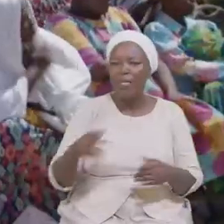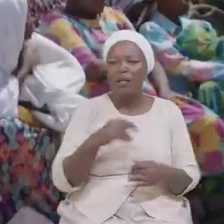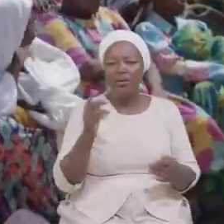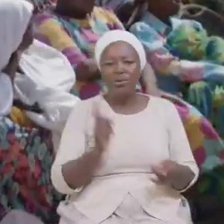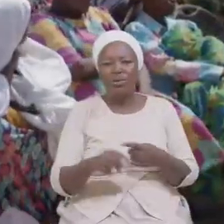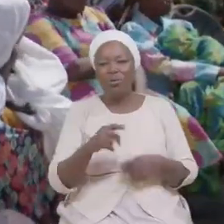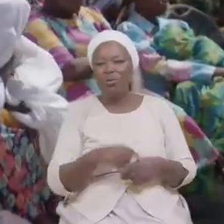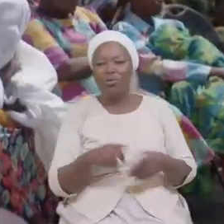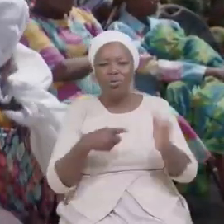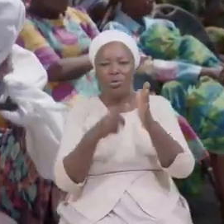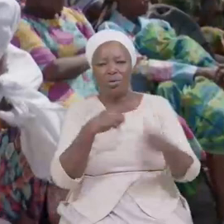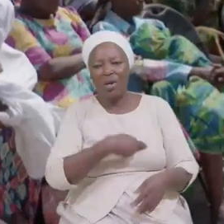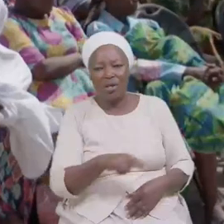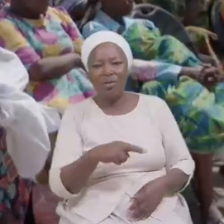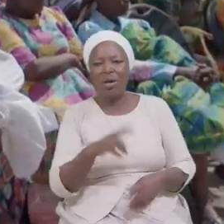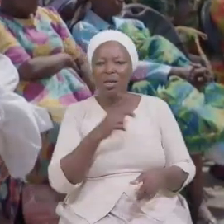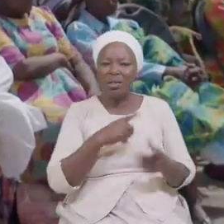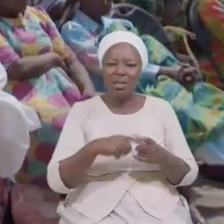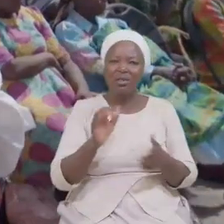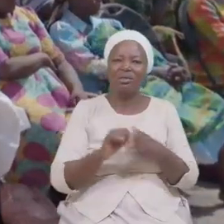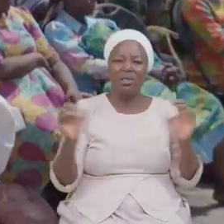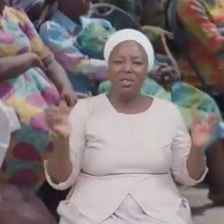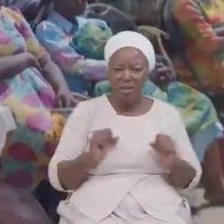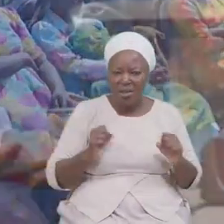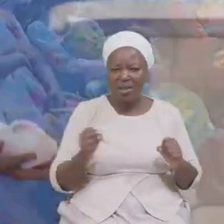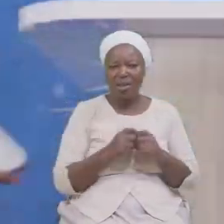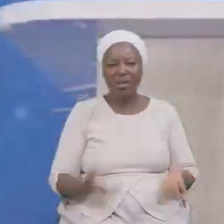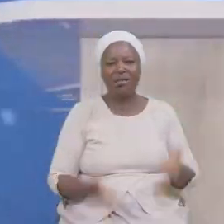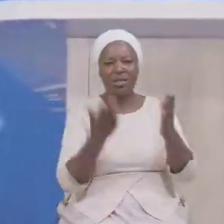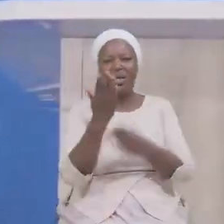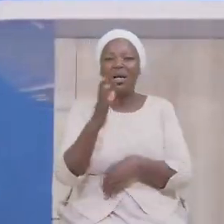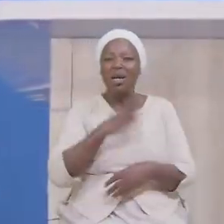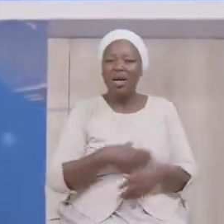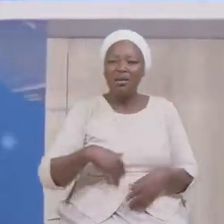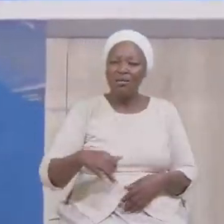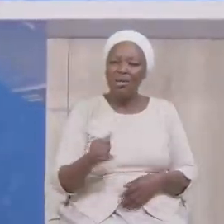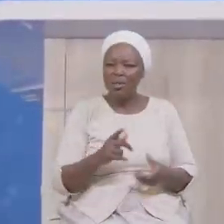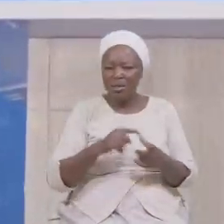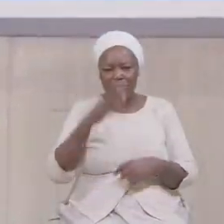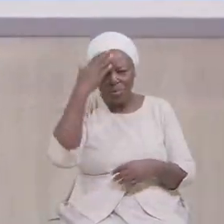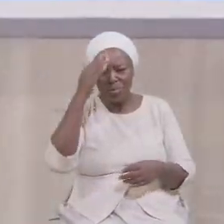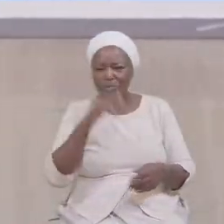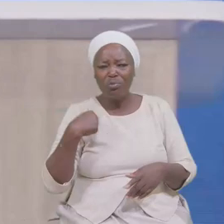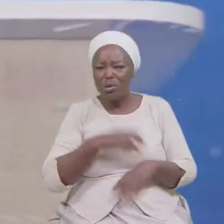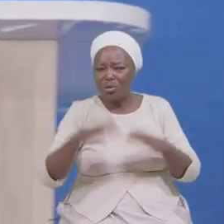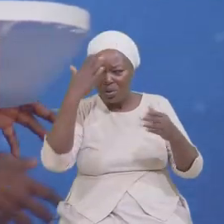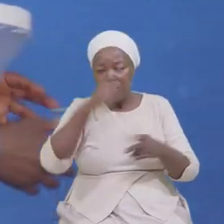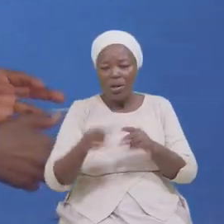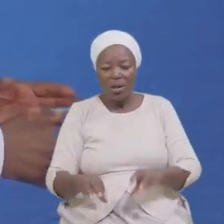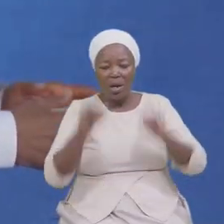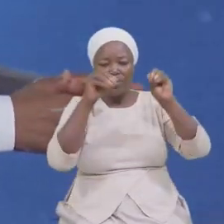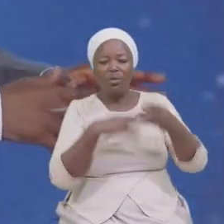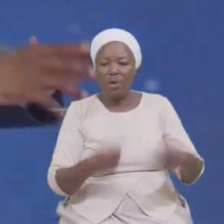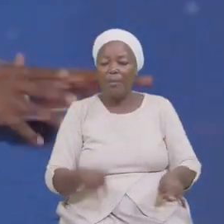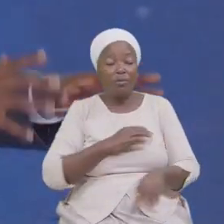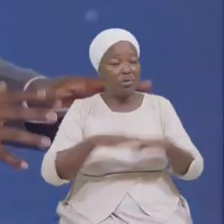to shake and to raise the hand and all that. And while at this time, we don't know when the rapture will take place. We don't know